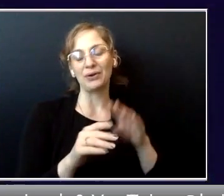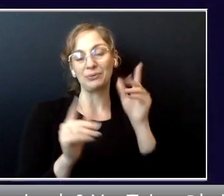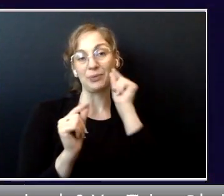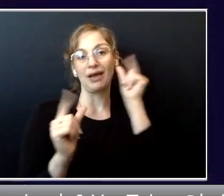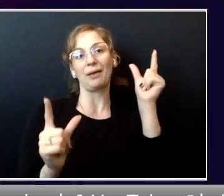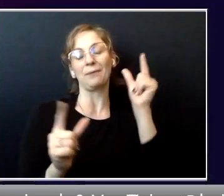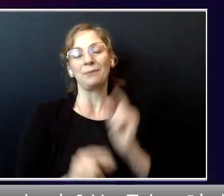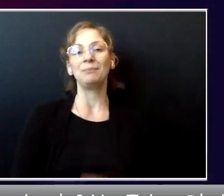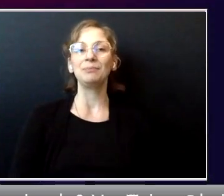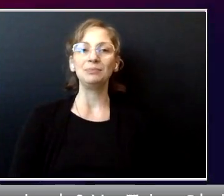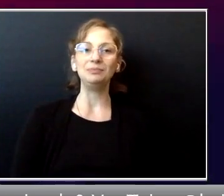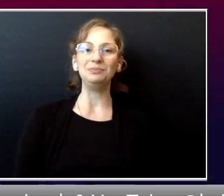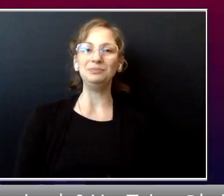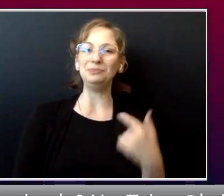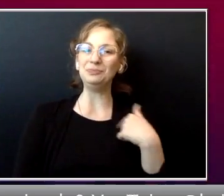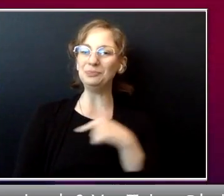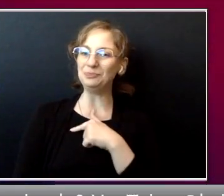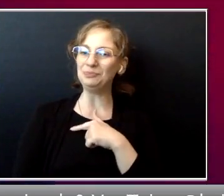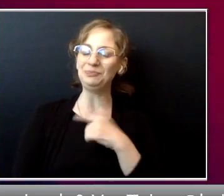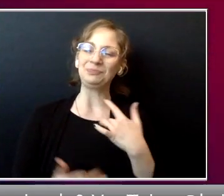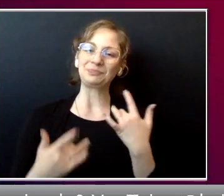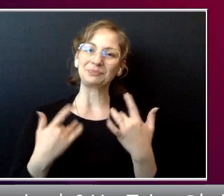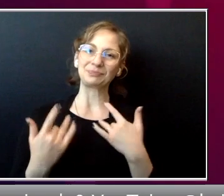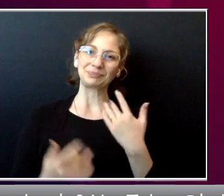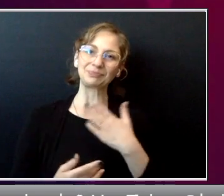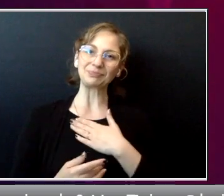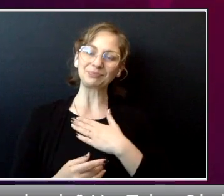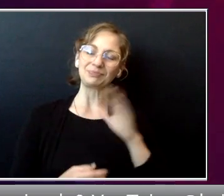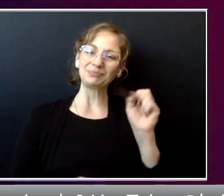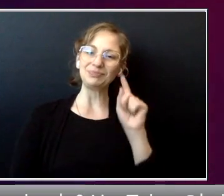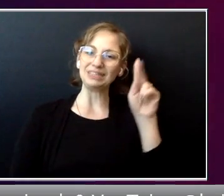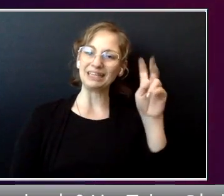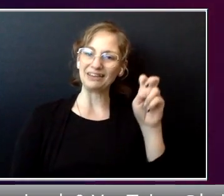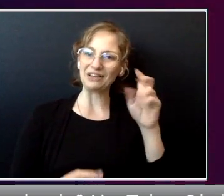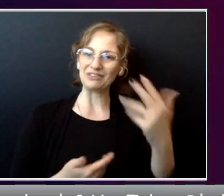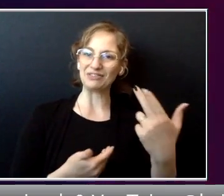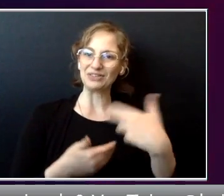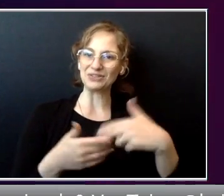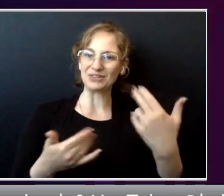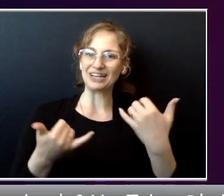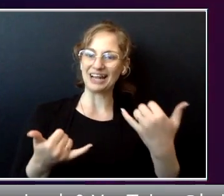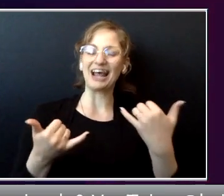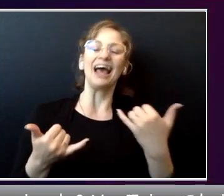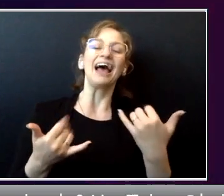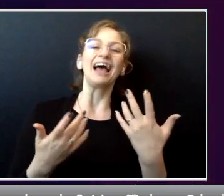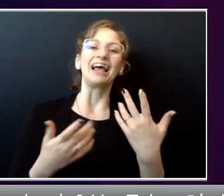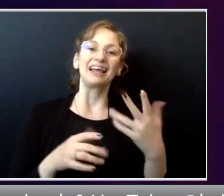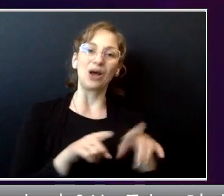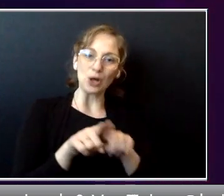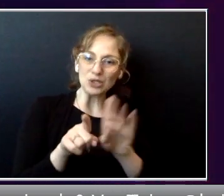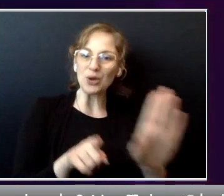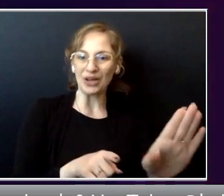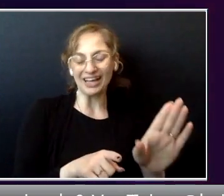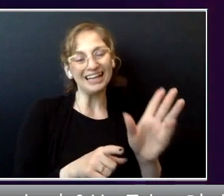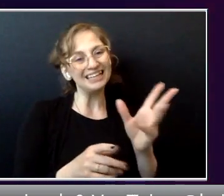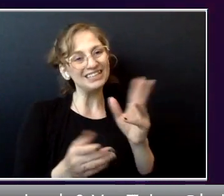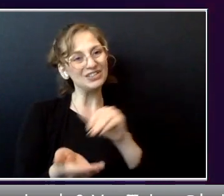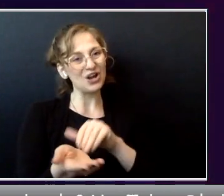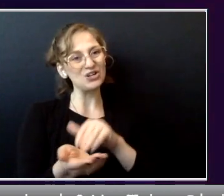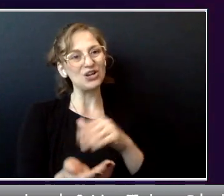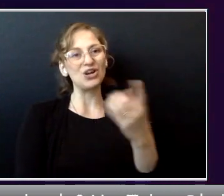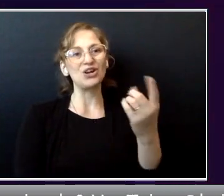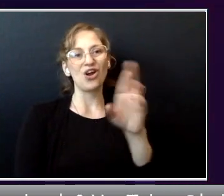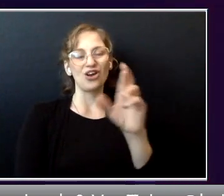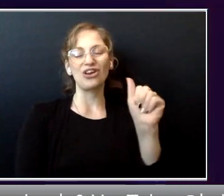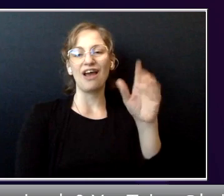We are so pleased to have Steve joining us virtually today, along with his vascular interventional radiologist, Dr. Adam Alley. Thank you for taking time to